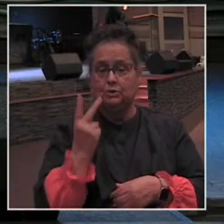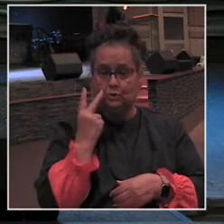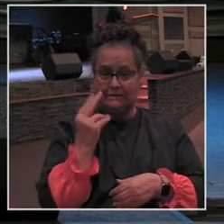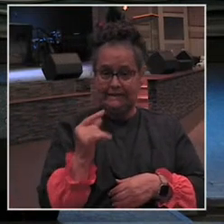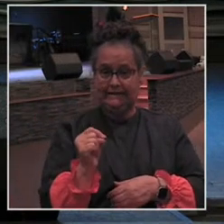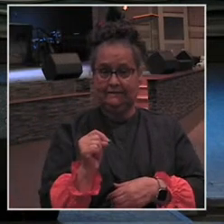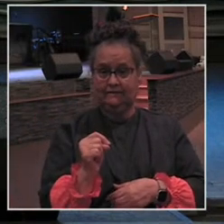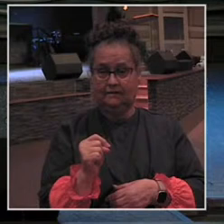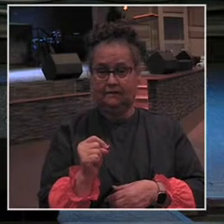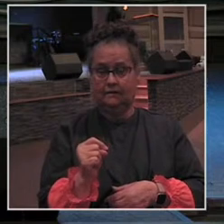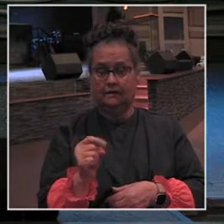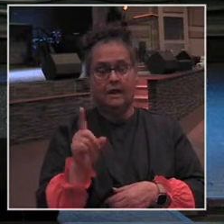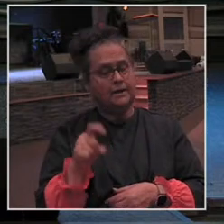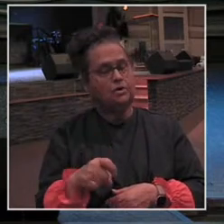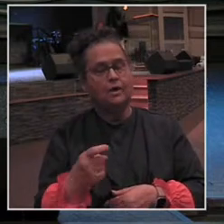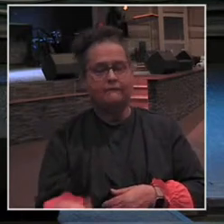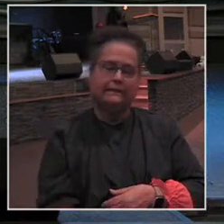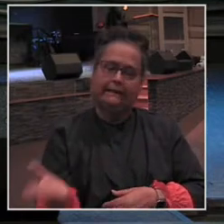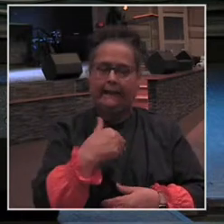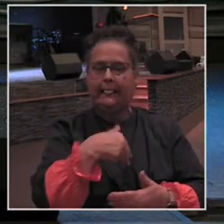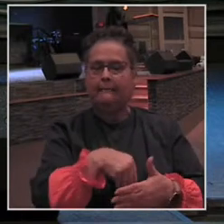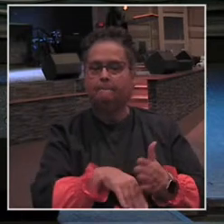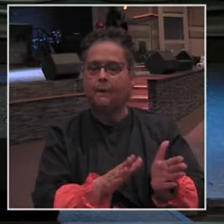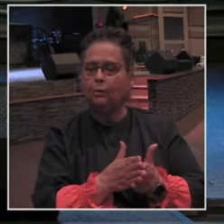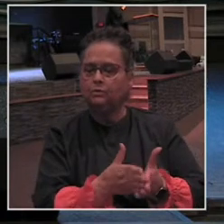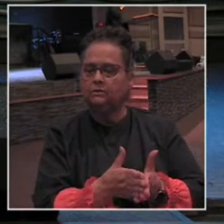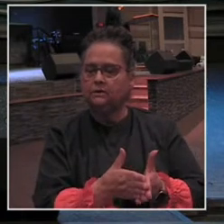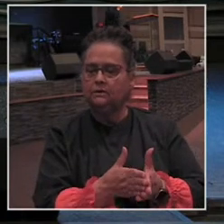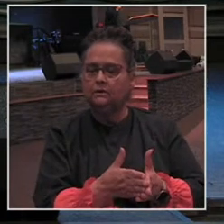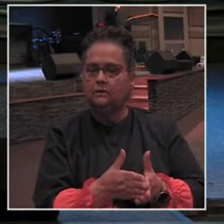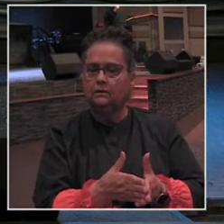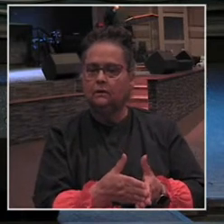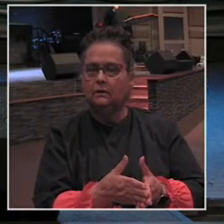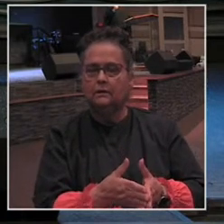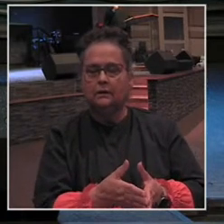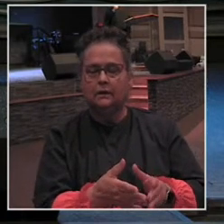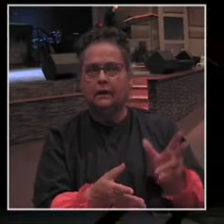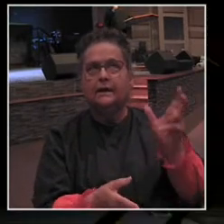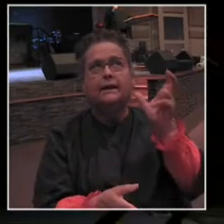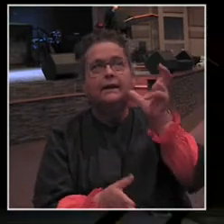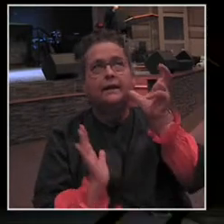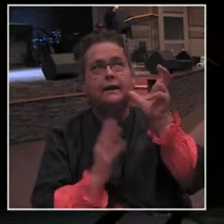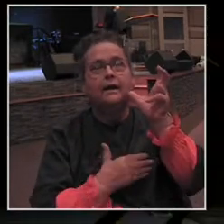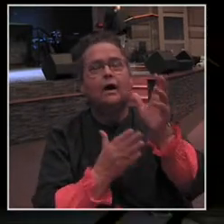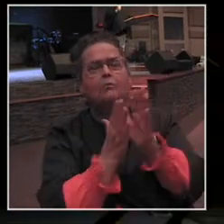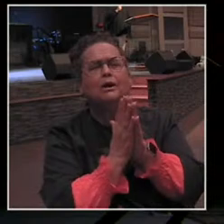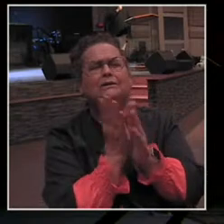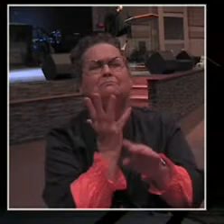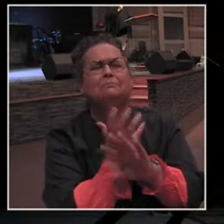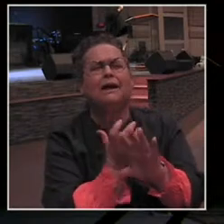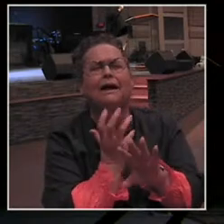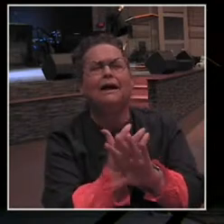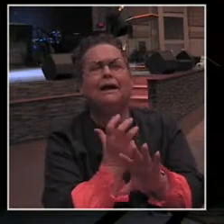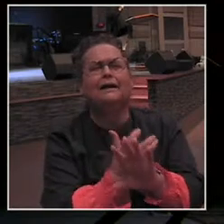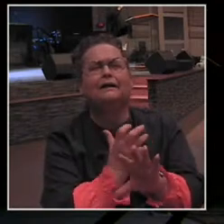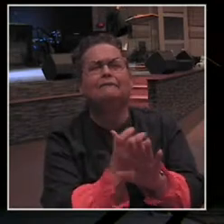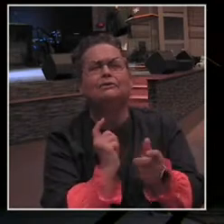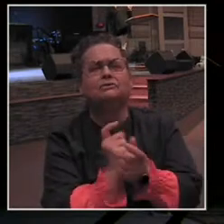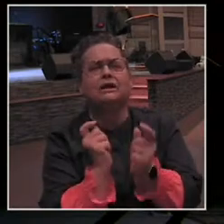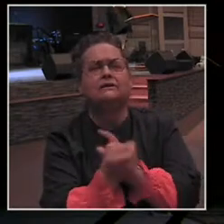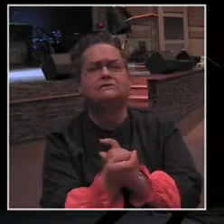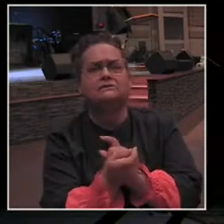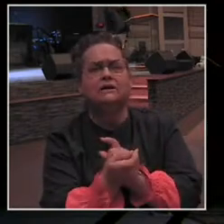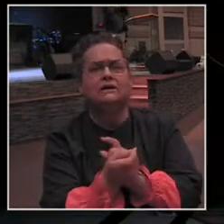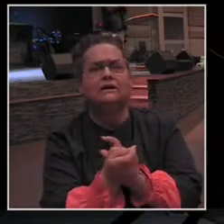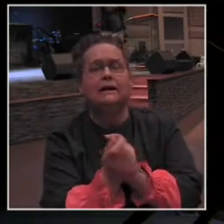see? You just have to get into the boat. Does he hear our prayers of us begging for a change? And